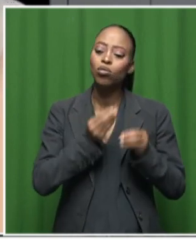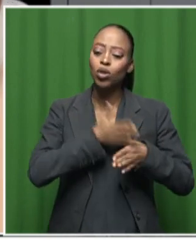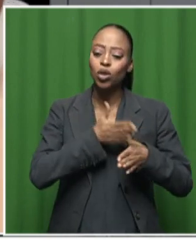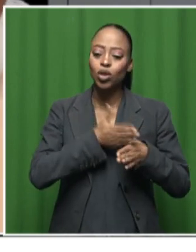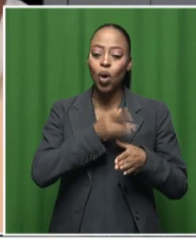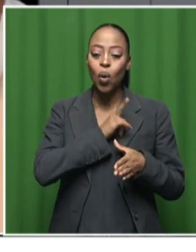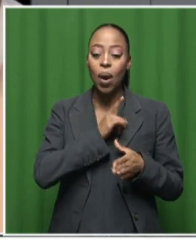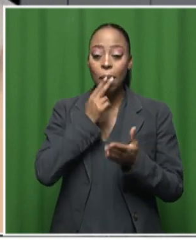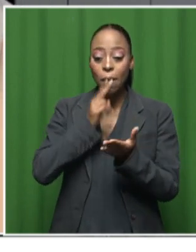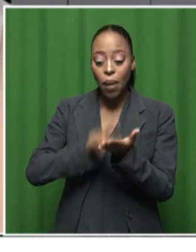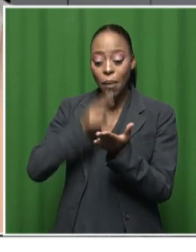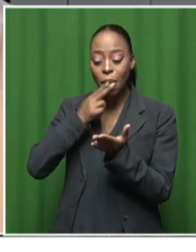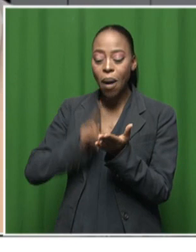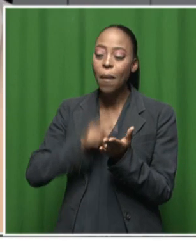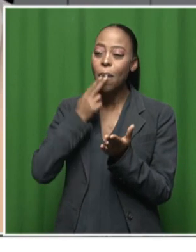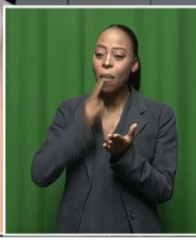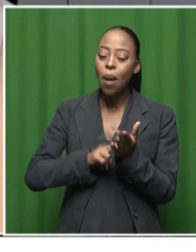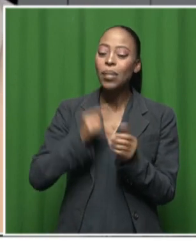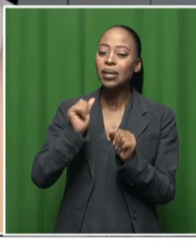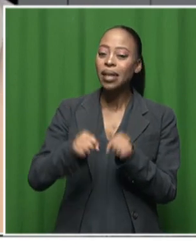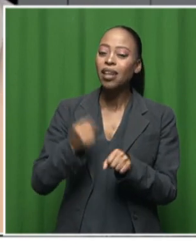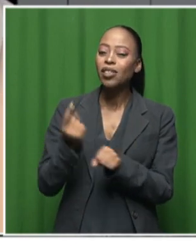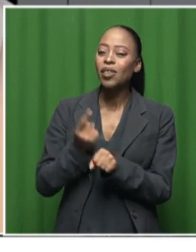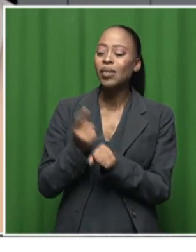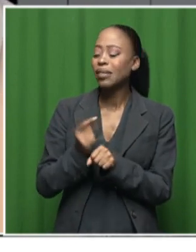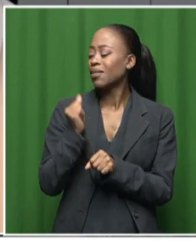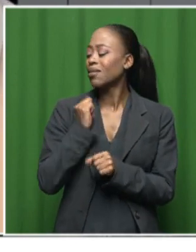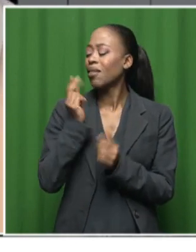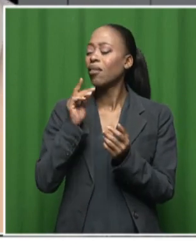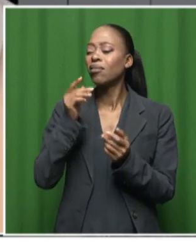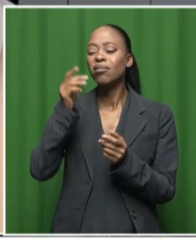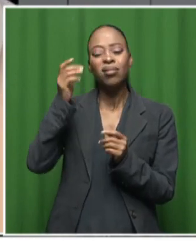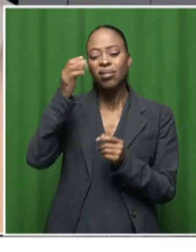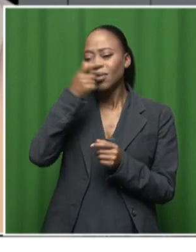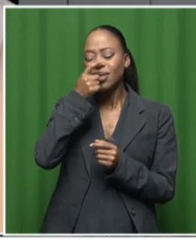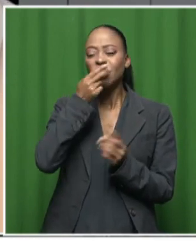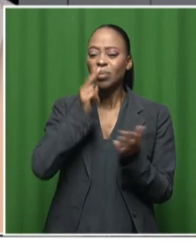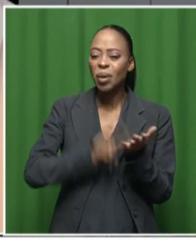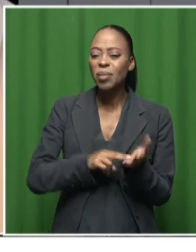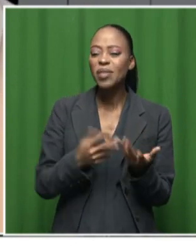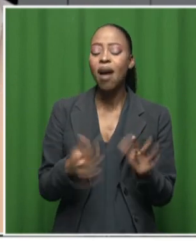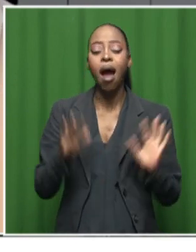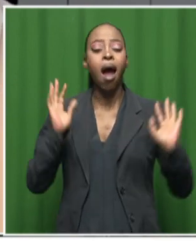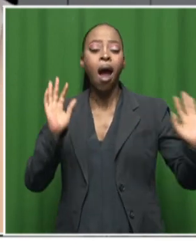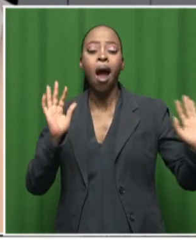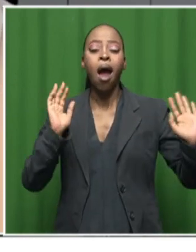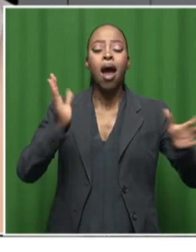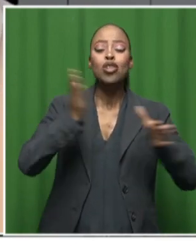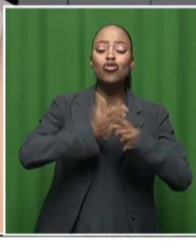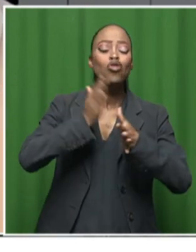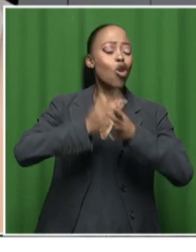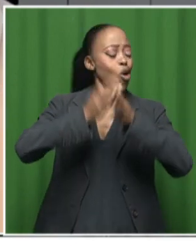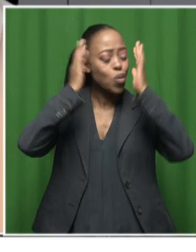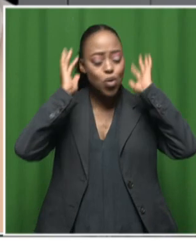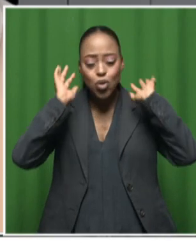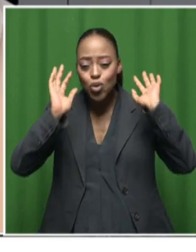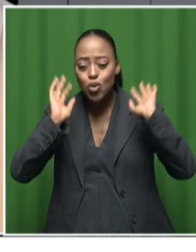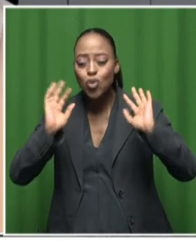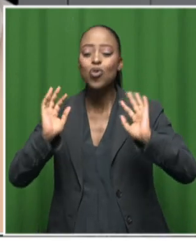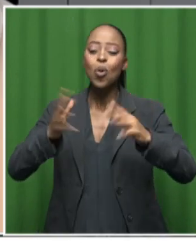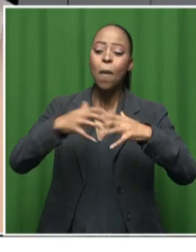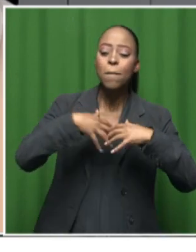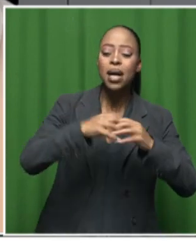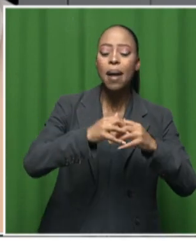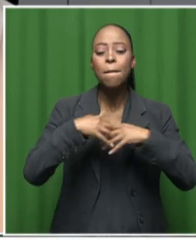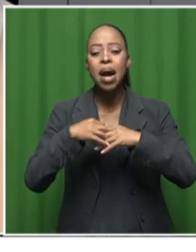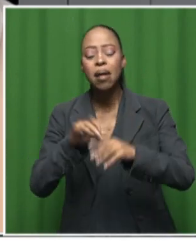There's promises all the time. We heard promises yesterday by the president again. There's going to be so many jobs created by using clean